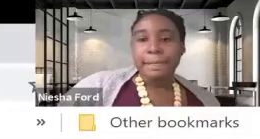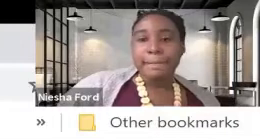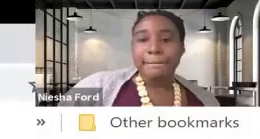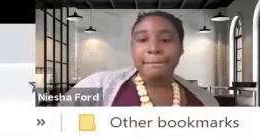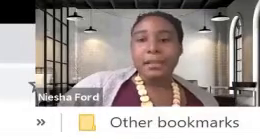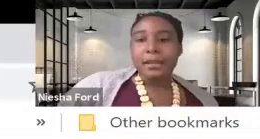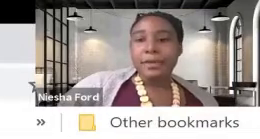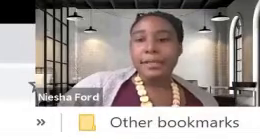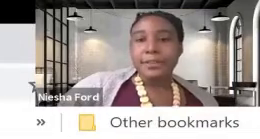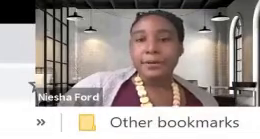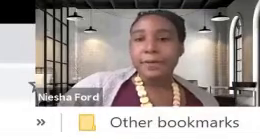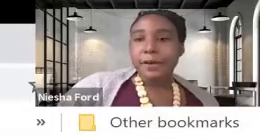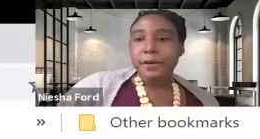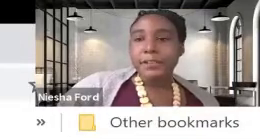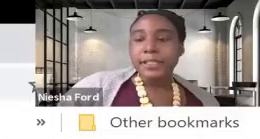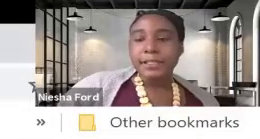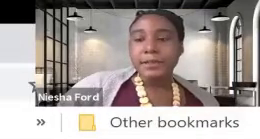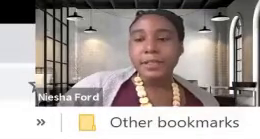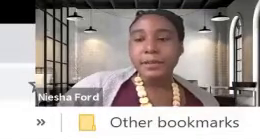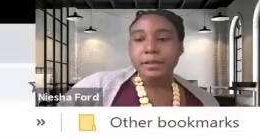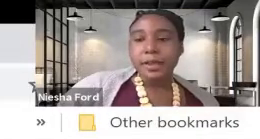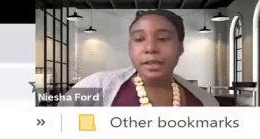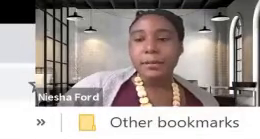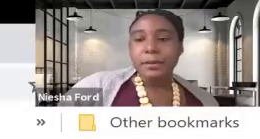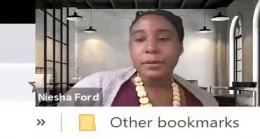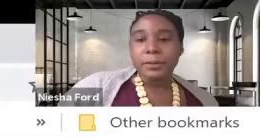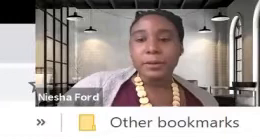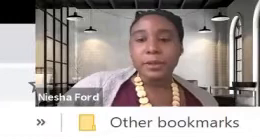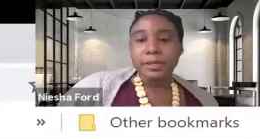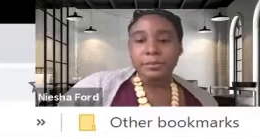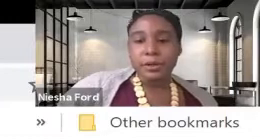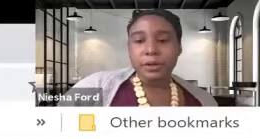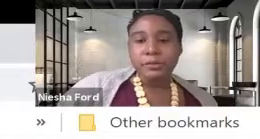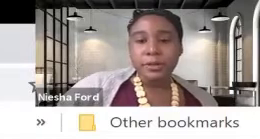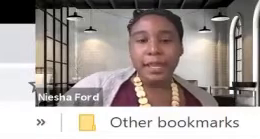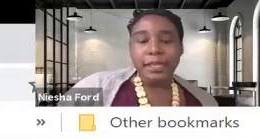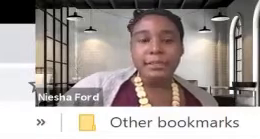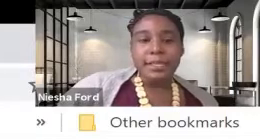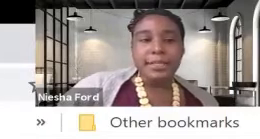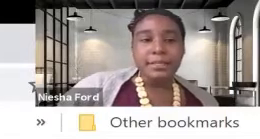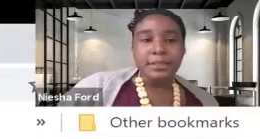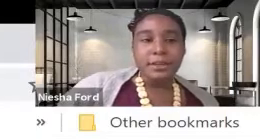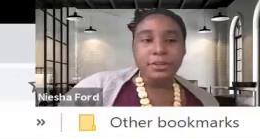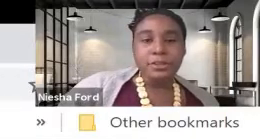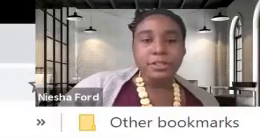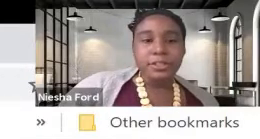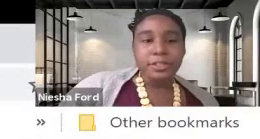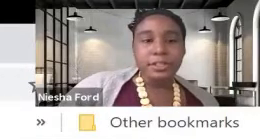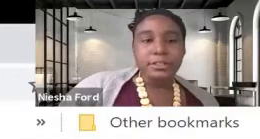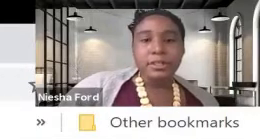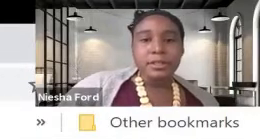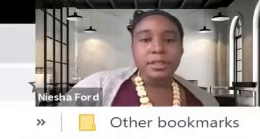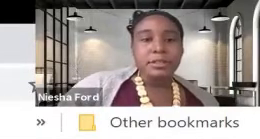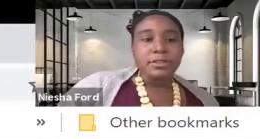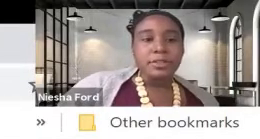outline. Okay, so for our first activity, we will be working in mural, and these are your